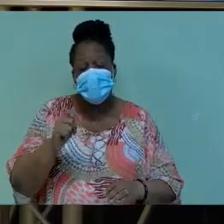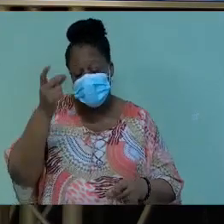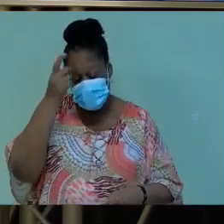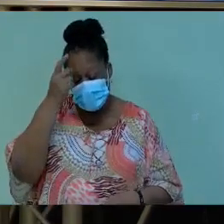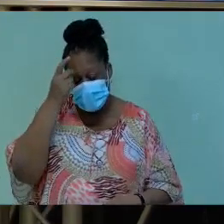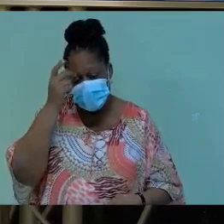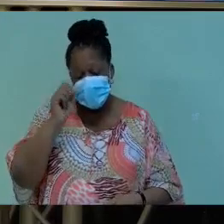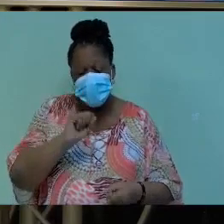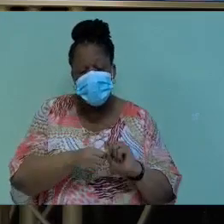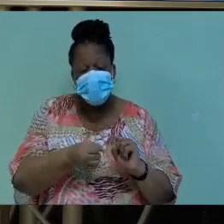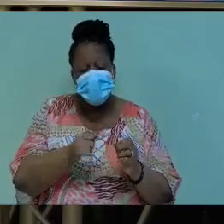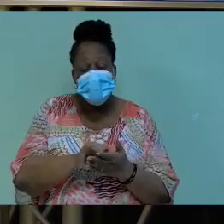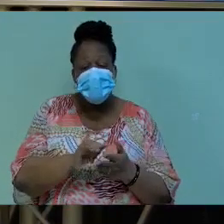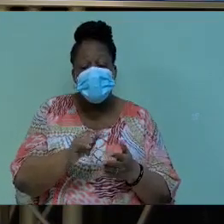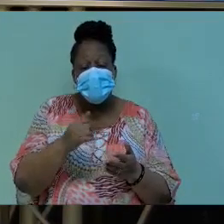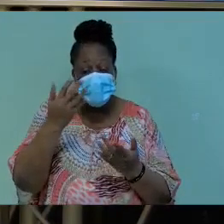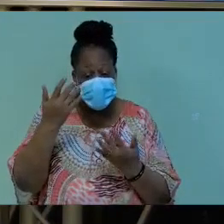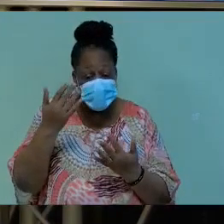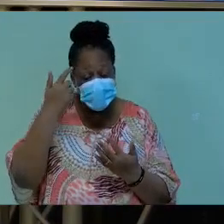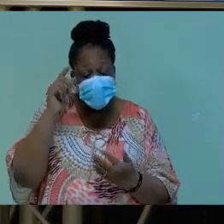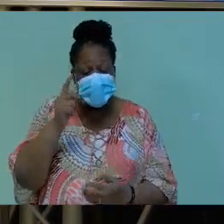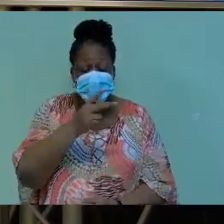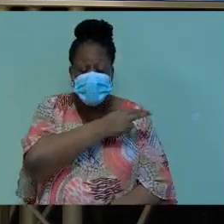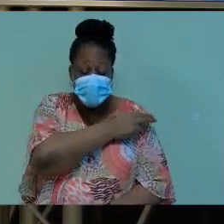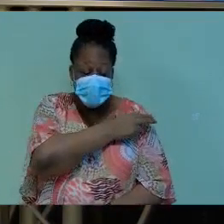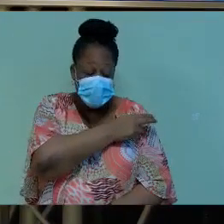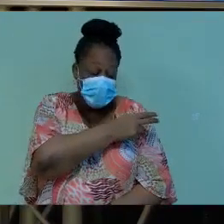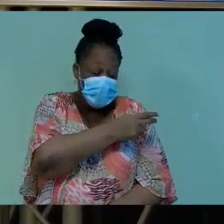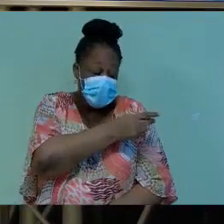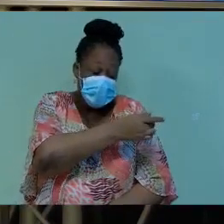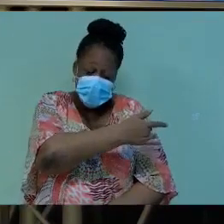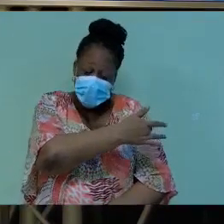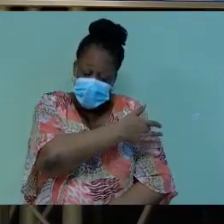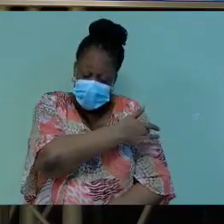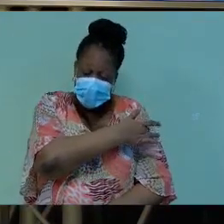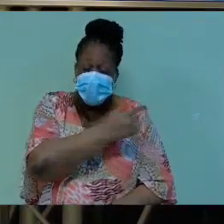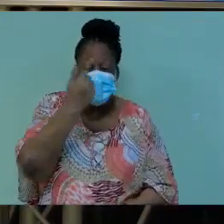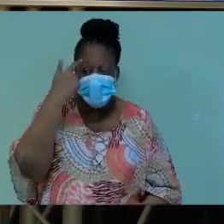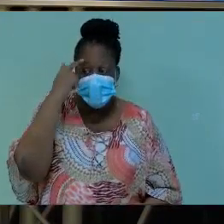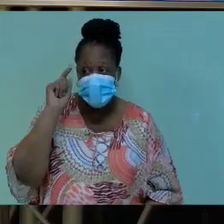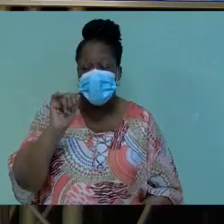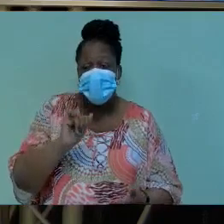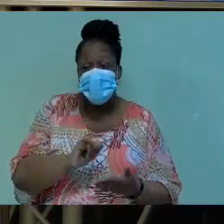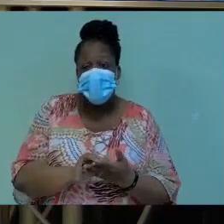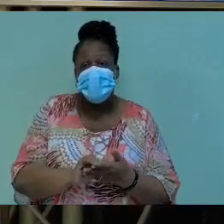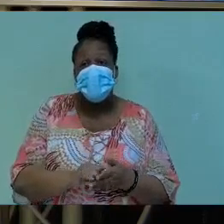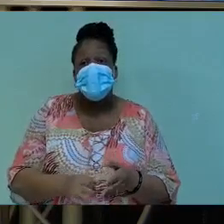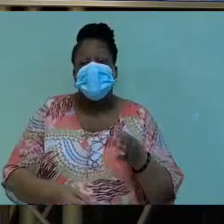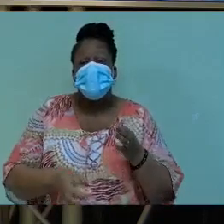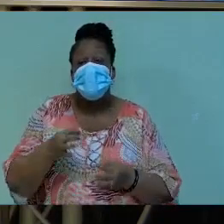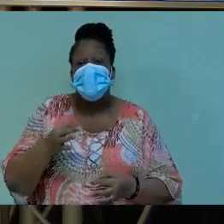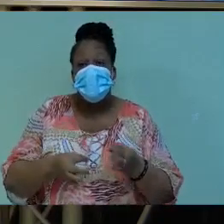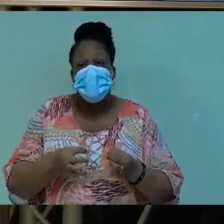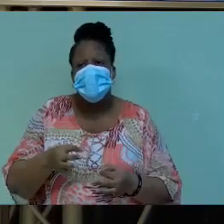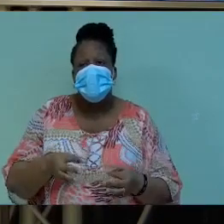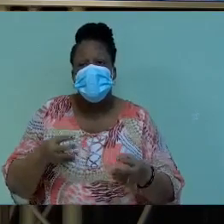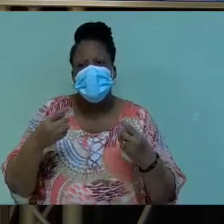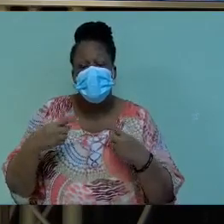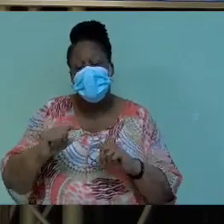we get a vaccine to protect our persons. Otherwise, the persons who would suffer most if we go the route of herd immunity would be